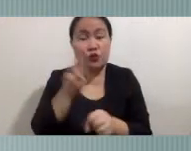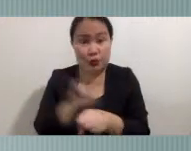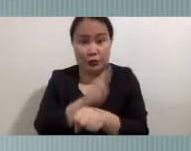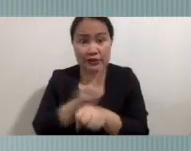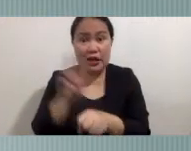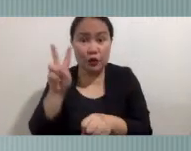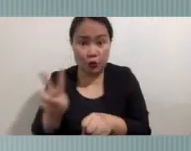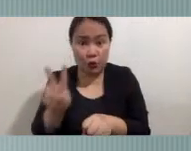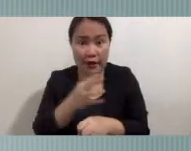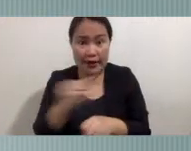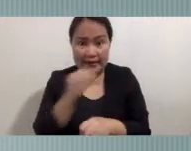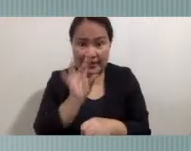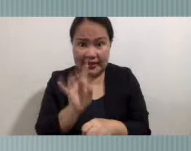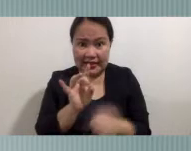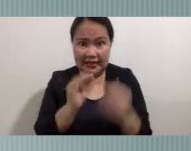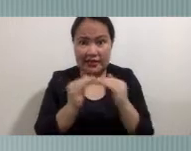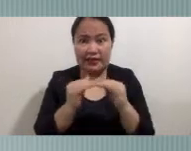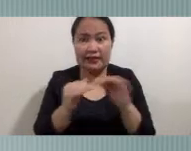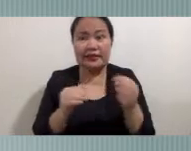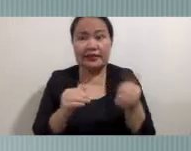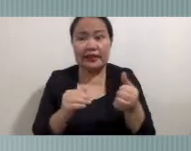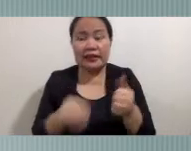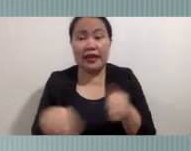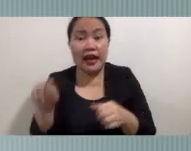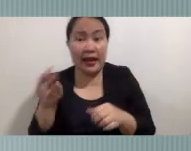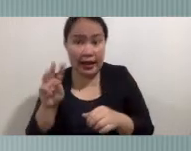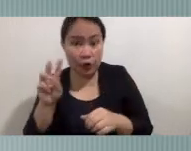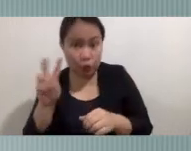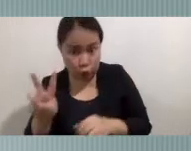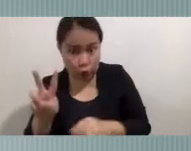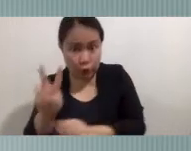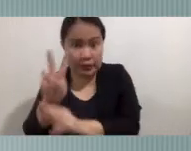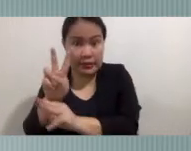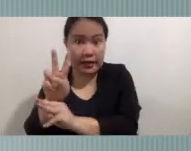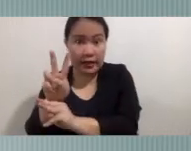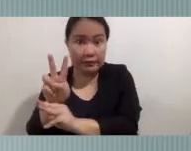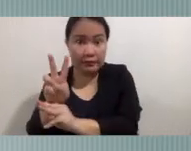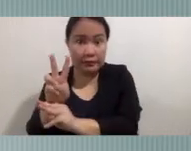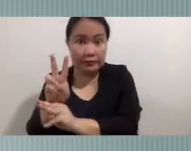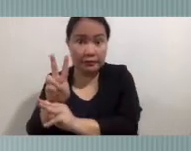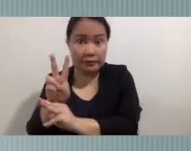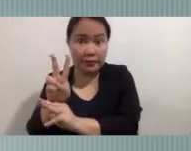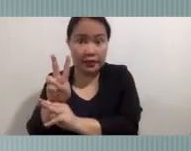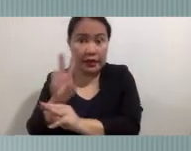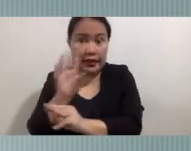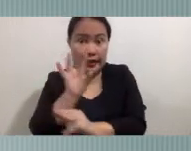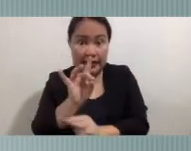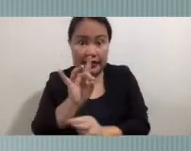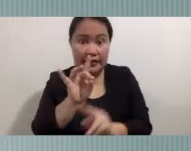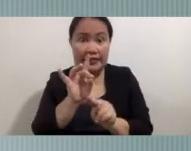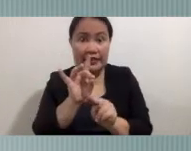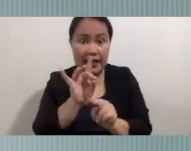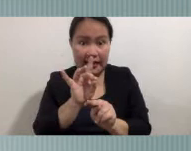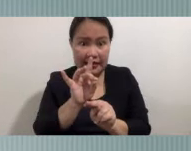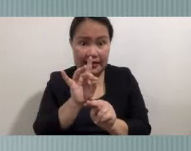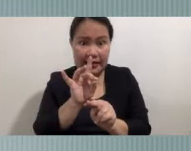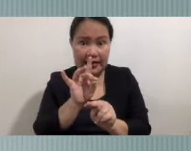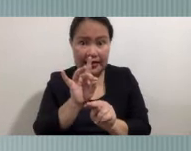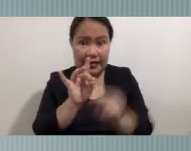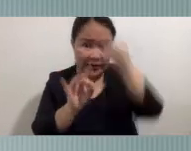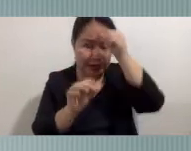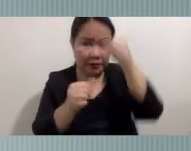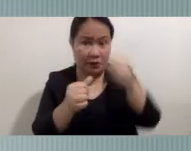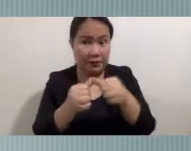2 and 8. So, therefore, this will serve as our m and n. Remember,